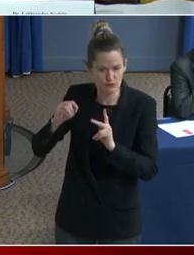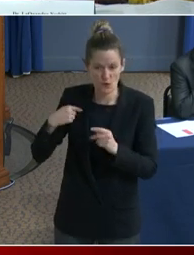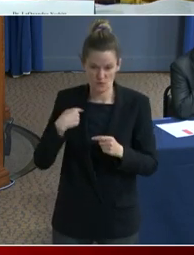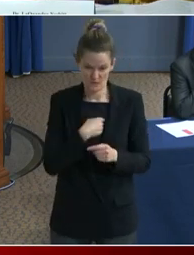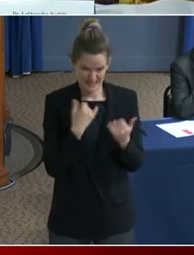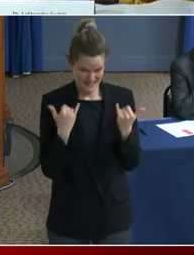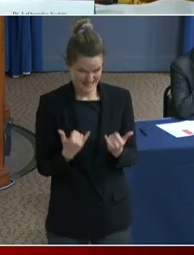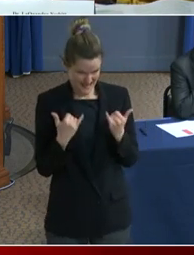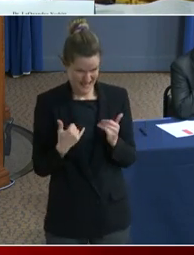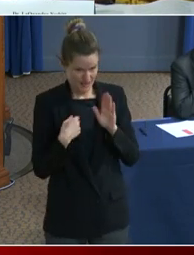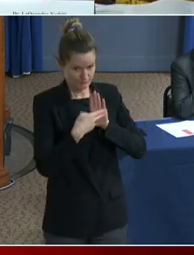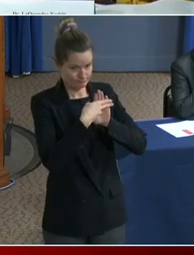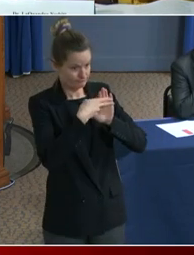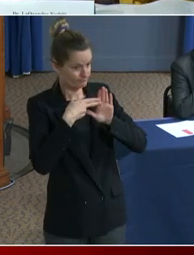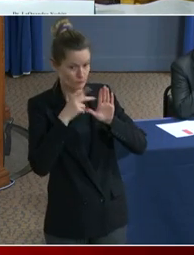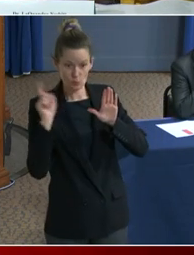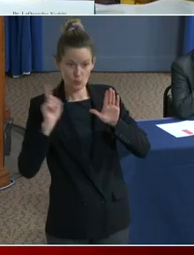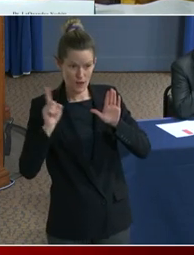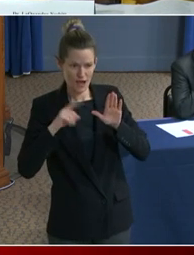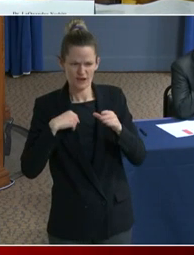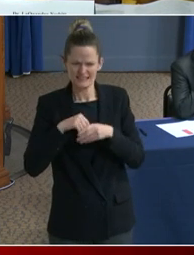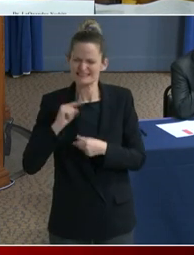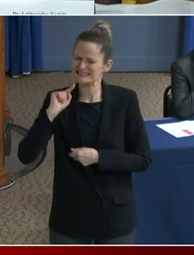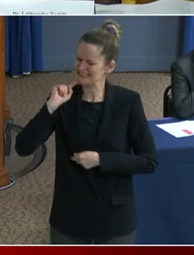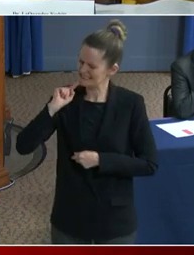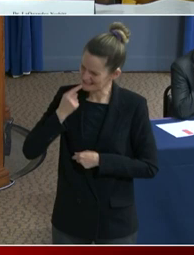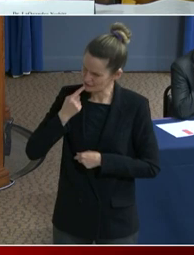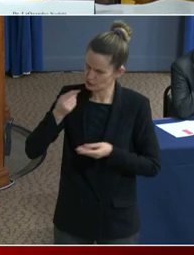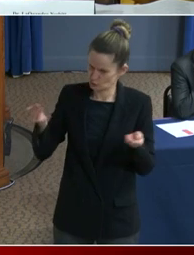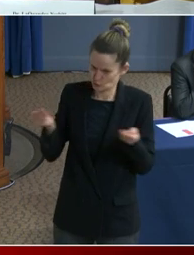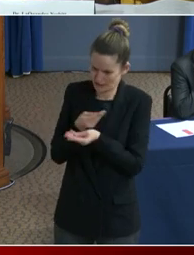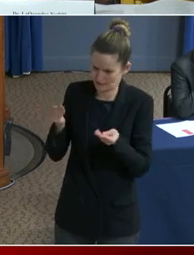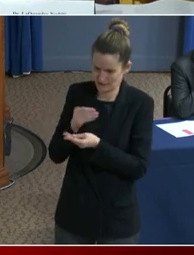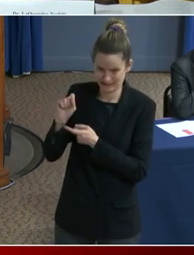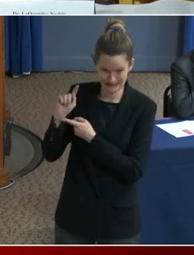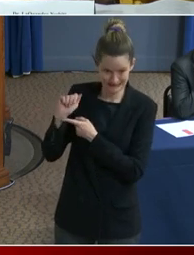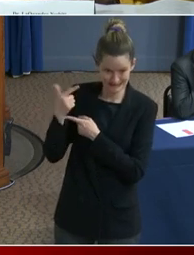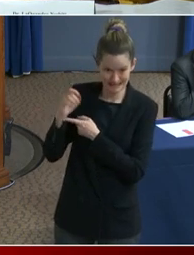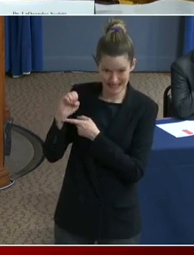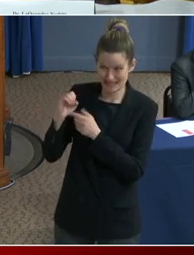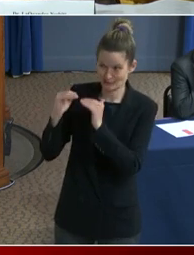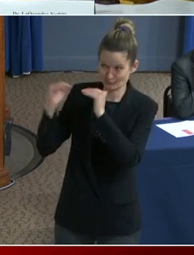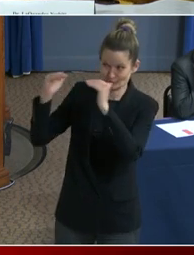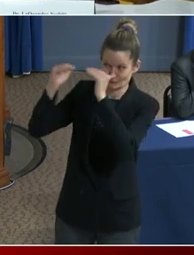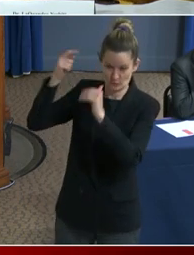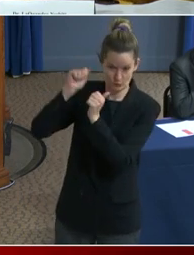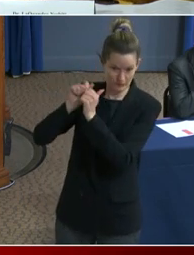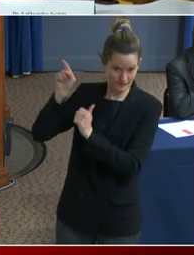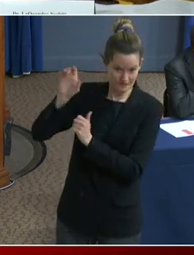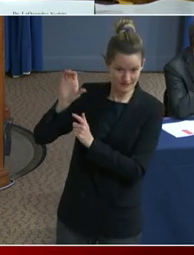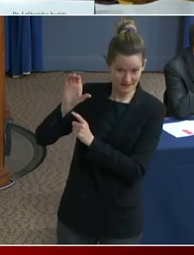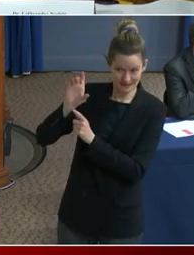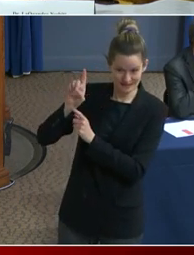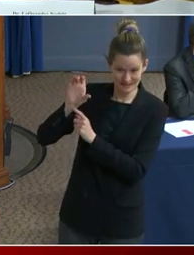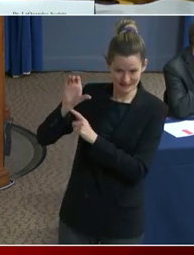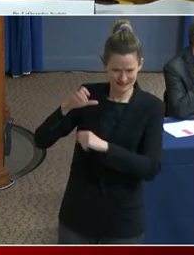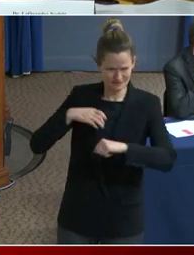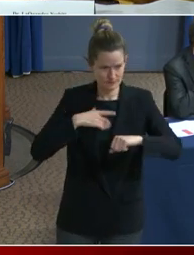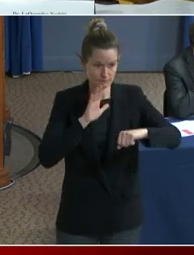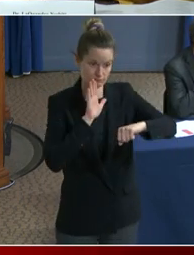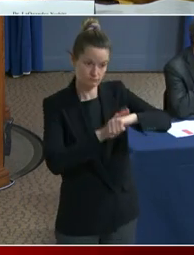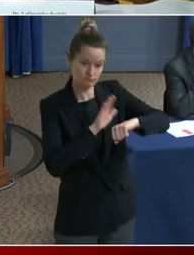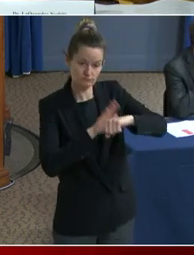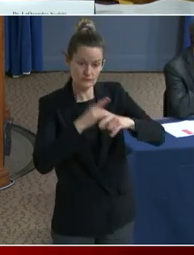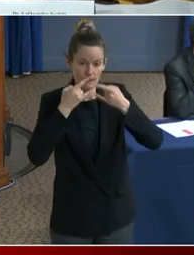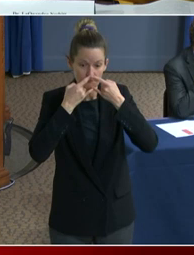substantial transmission in the District of Columbia. As such, DC Health has issued a mask advisory today that all